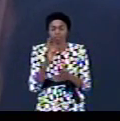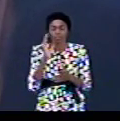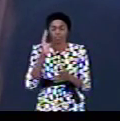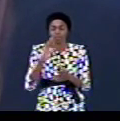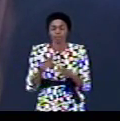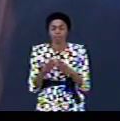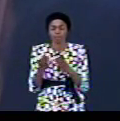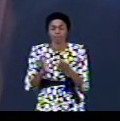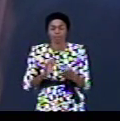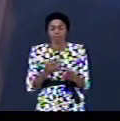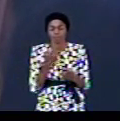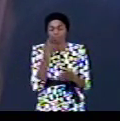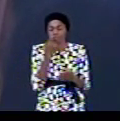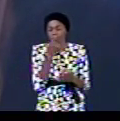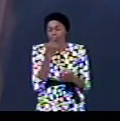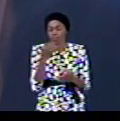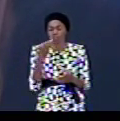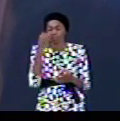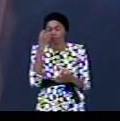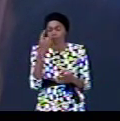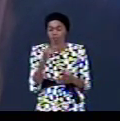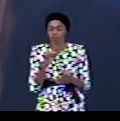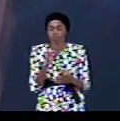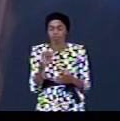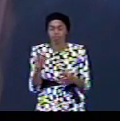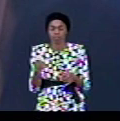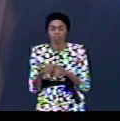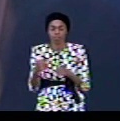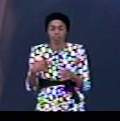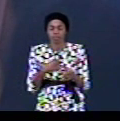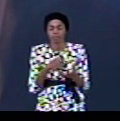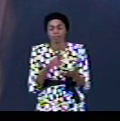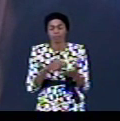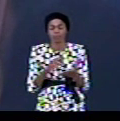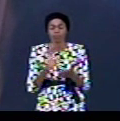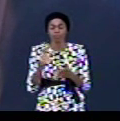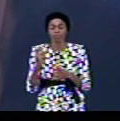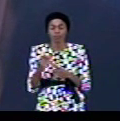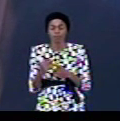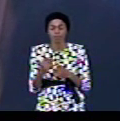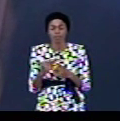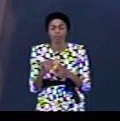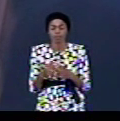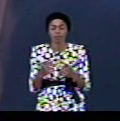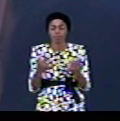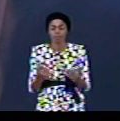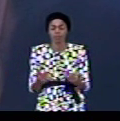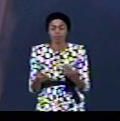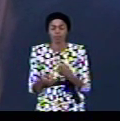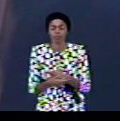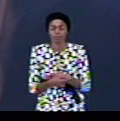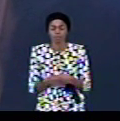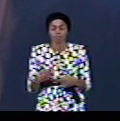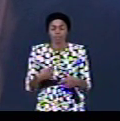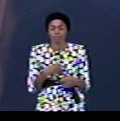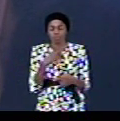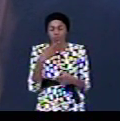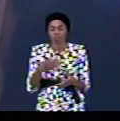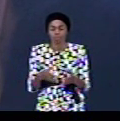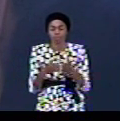open our eyes of understanding as we read your word today. We're asking